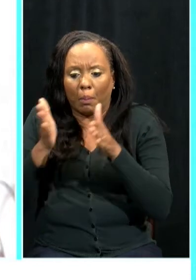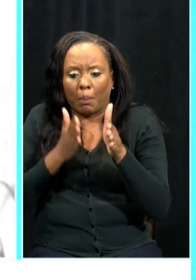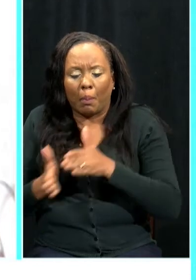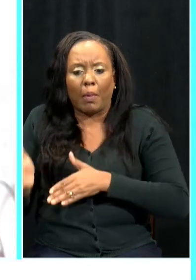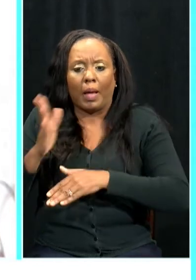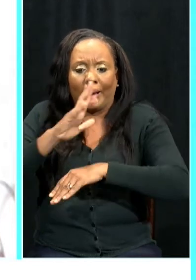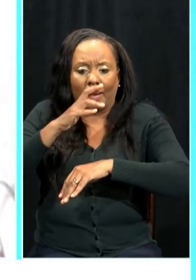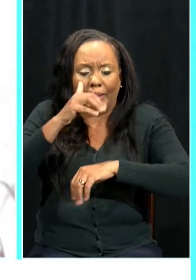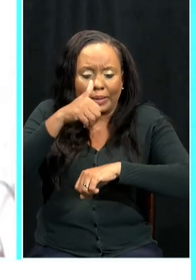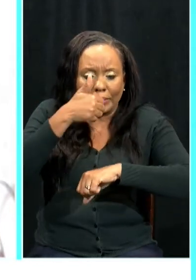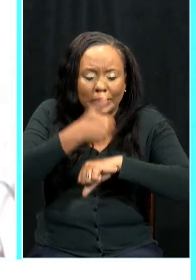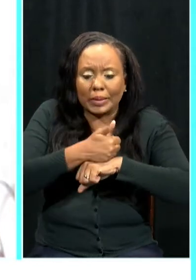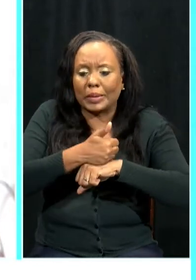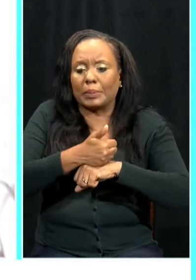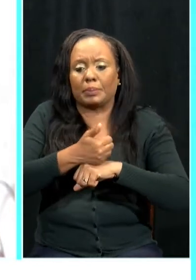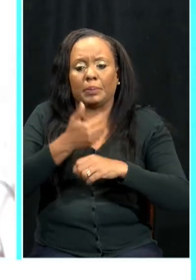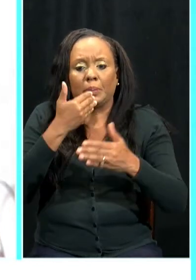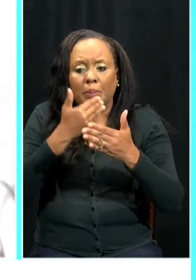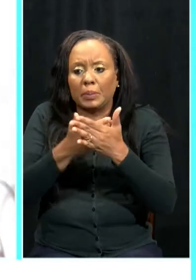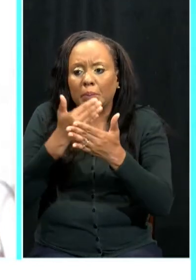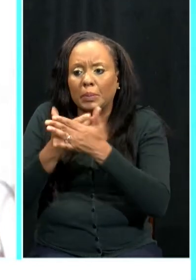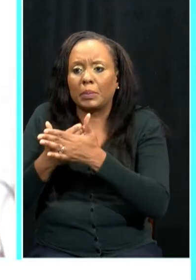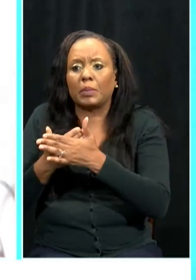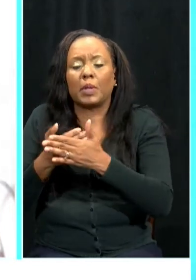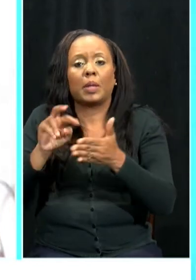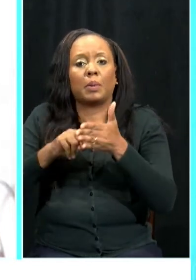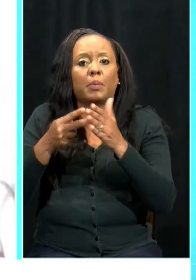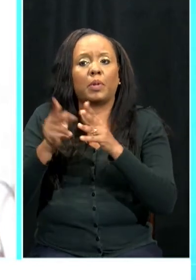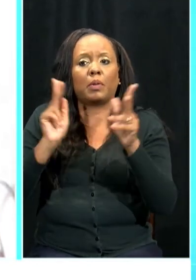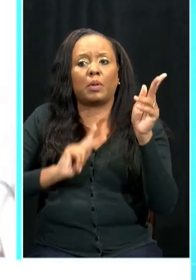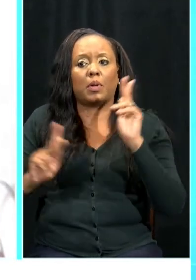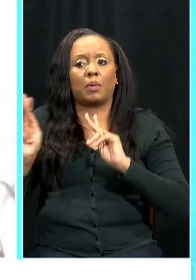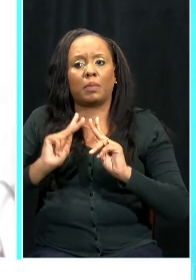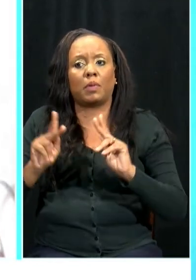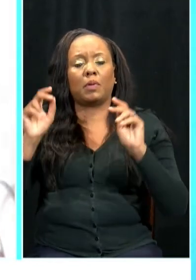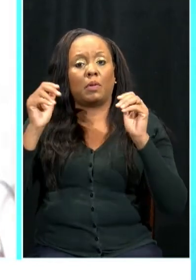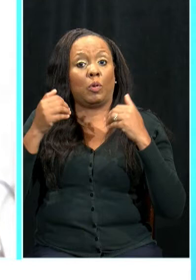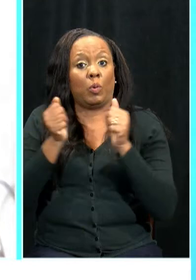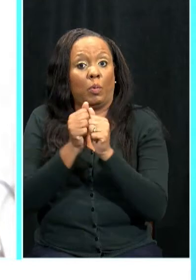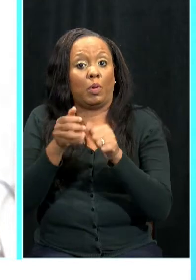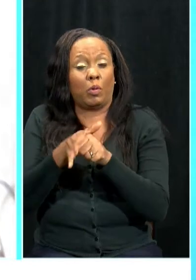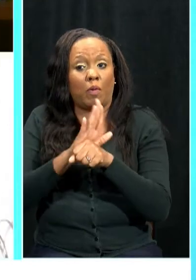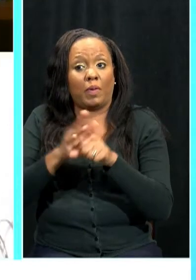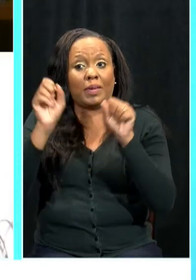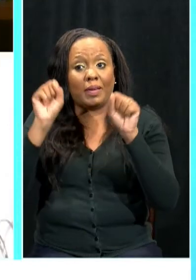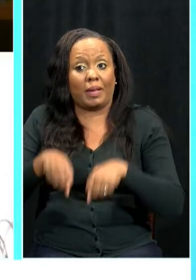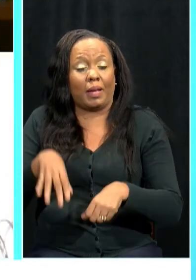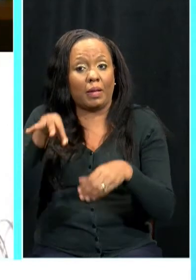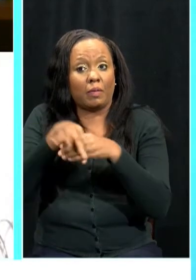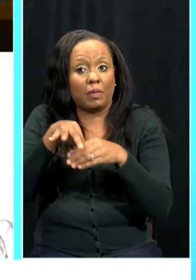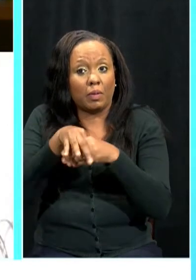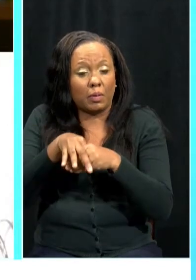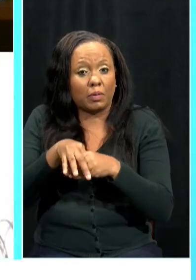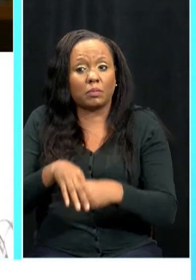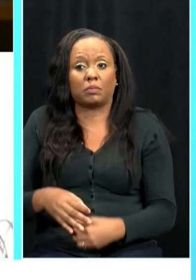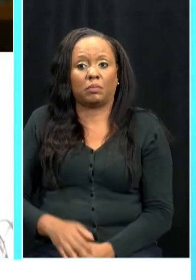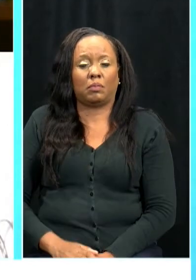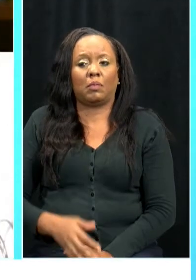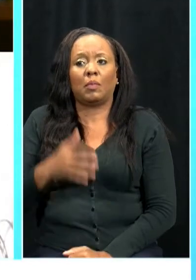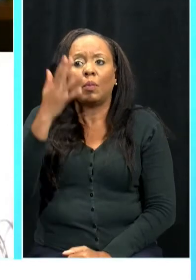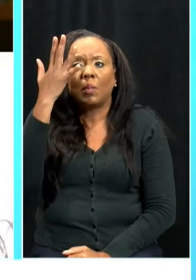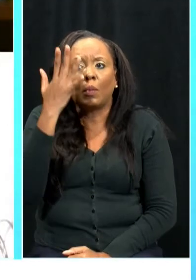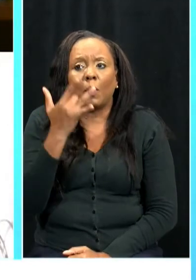that persons who are affected by COVID will be able to exercise their vote? Why did we plunge Barbados into